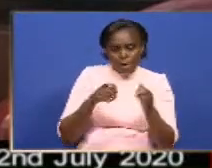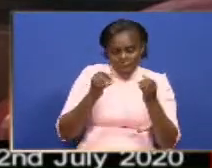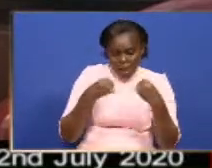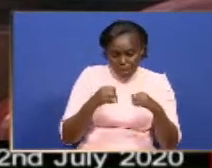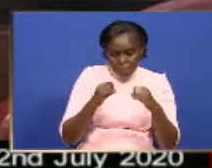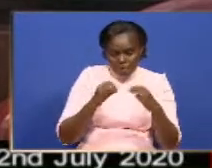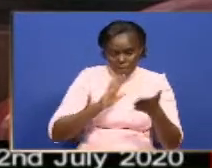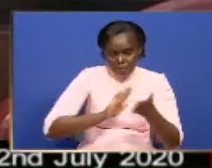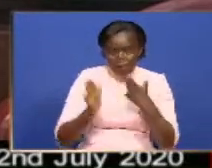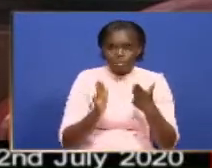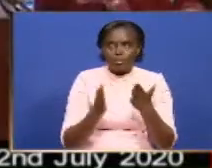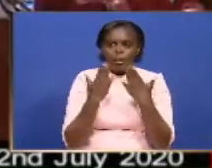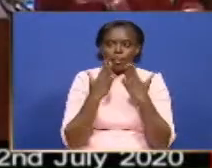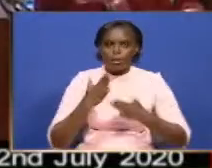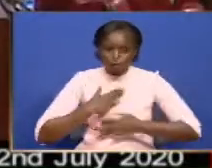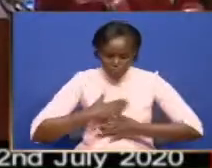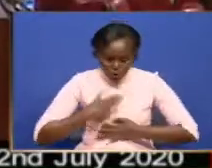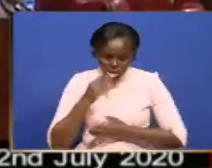immediately. Thank you very much, Honorable Speaker.